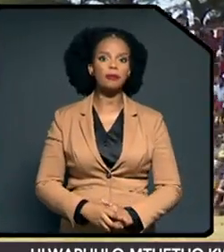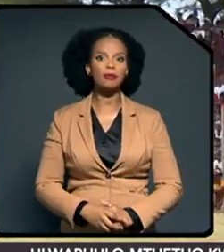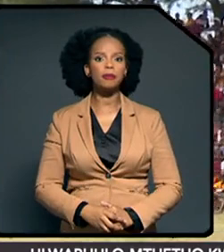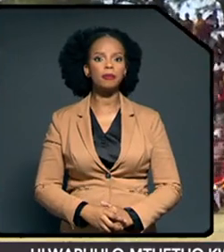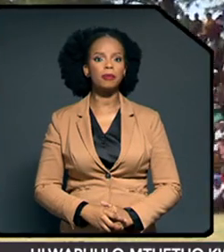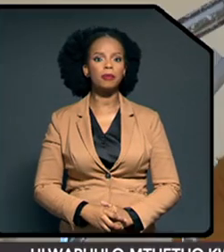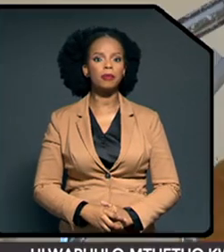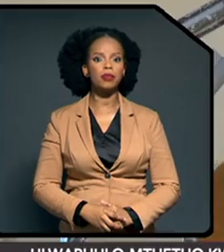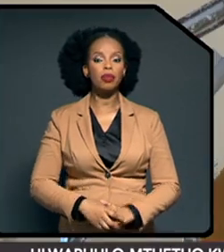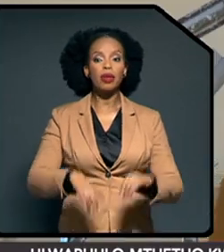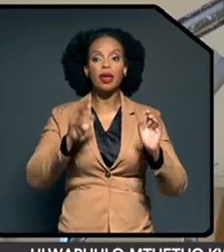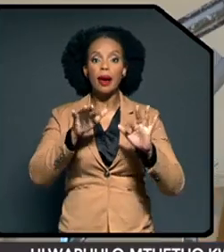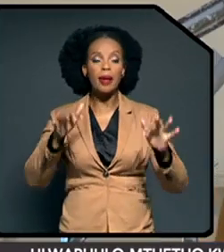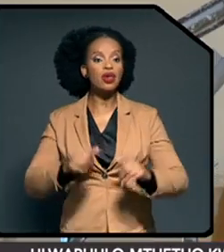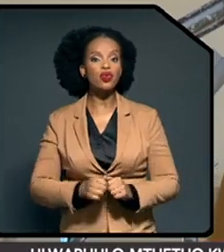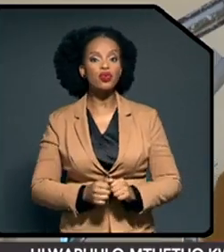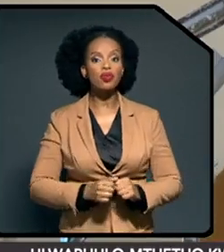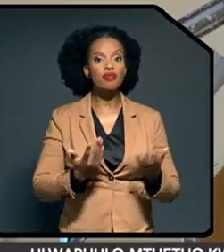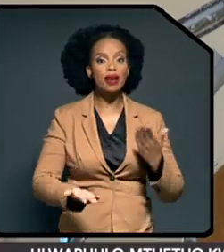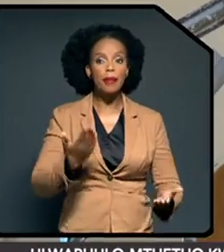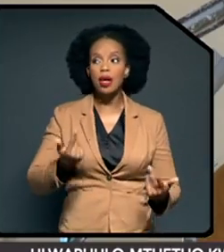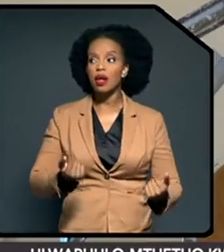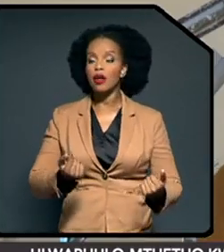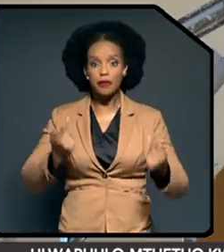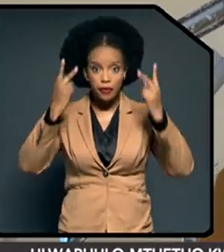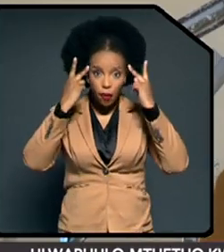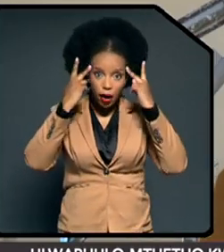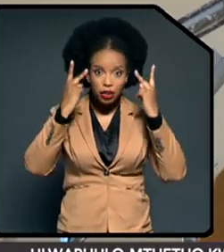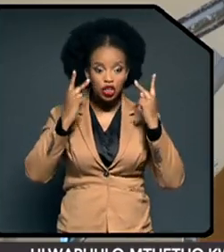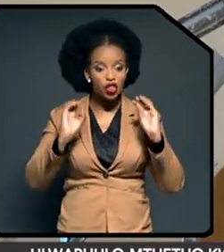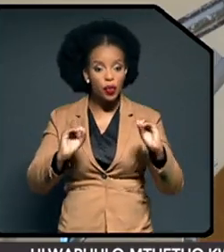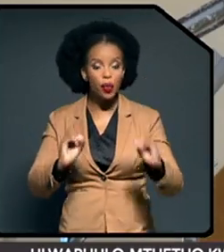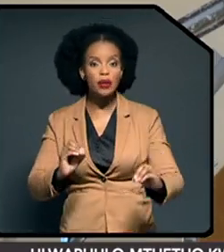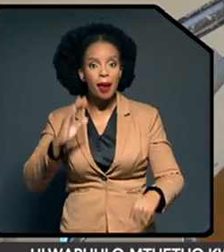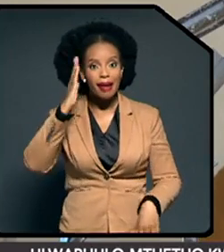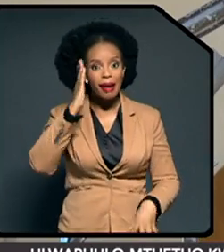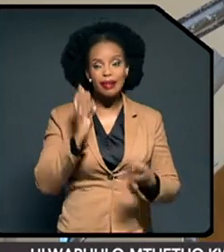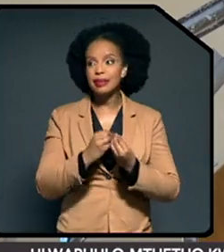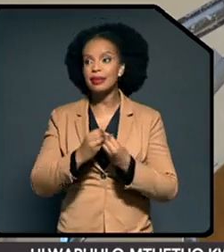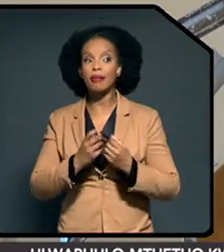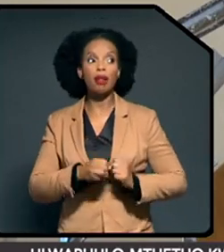Ningabadayisa abantu abasuke beveza ulwazi ngoba basuke bengeza ukuba nabavikeli.